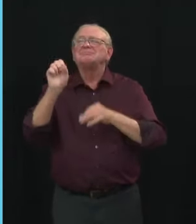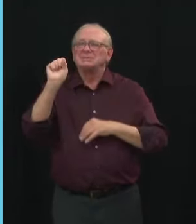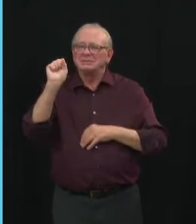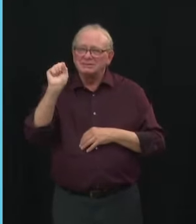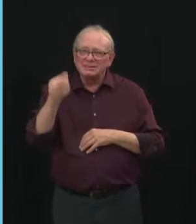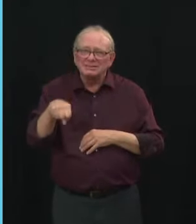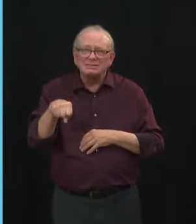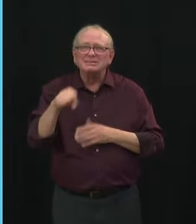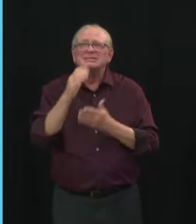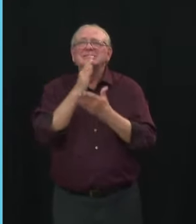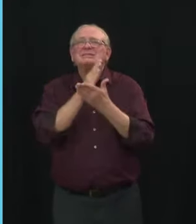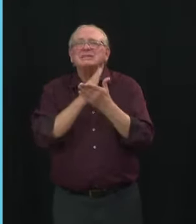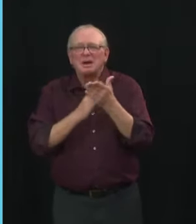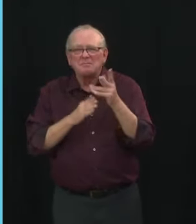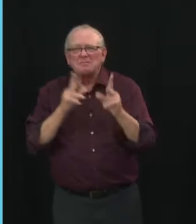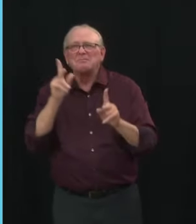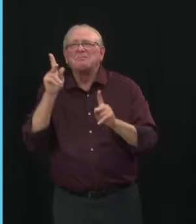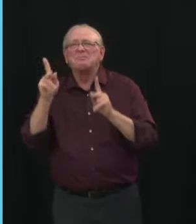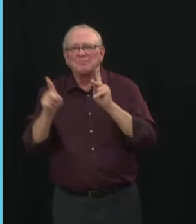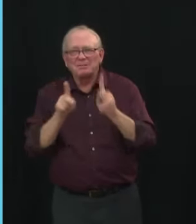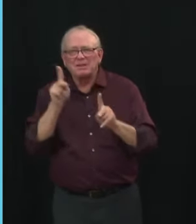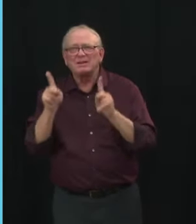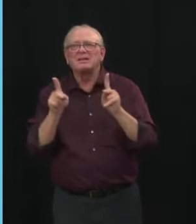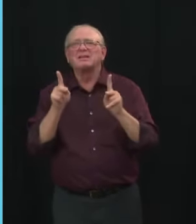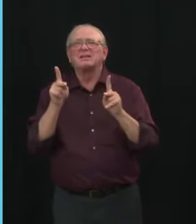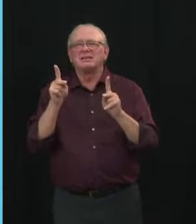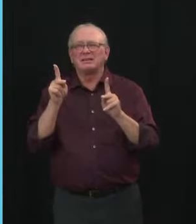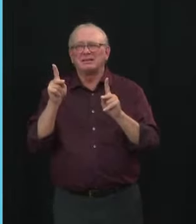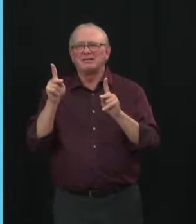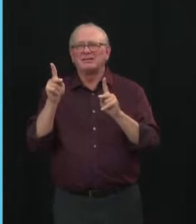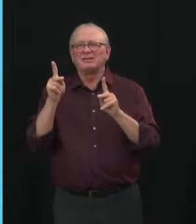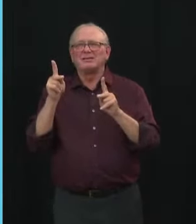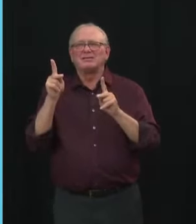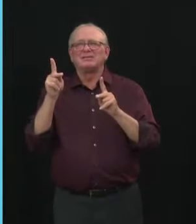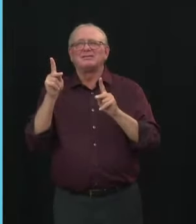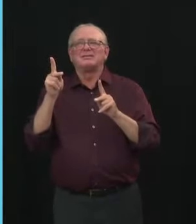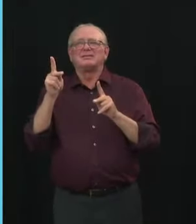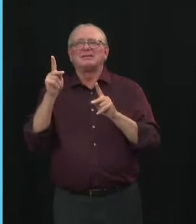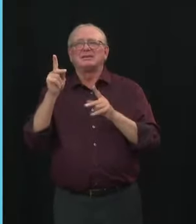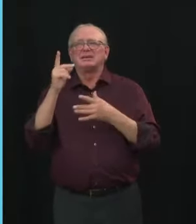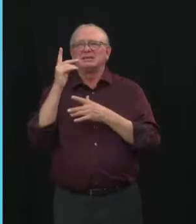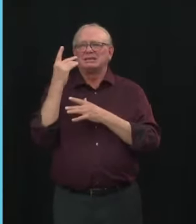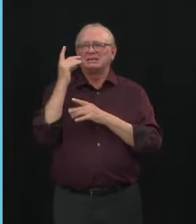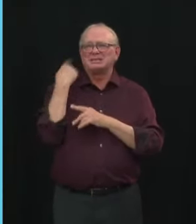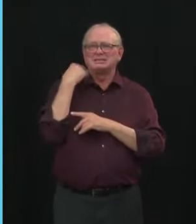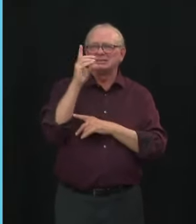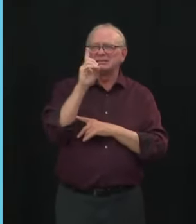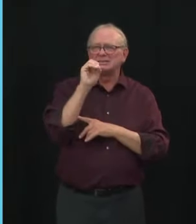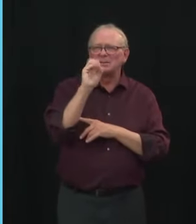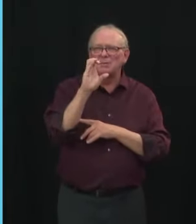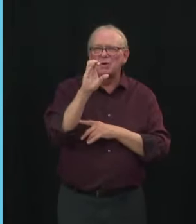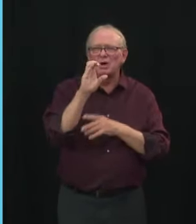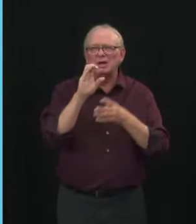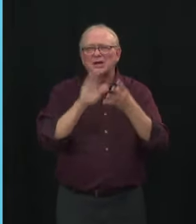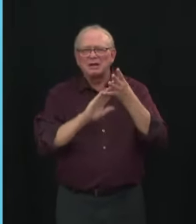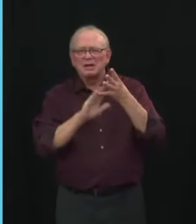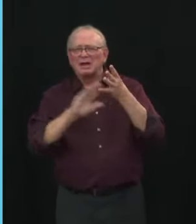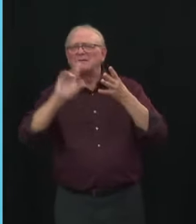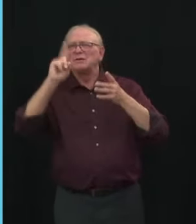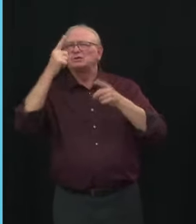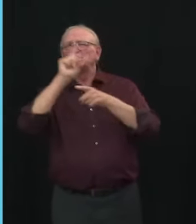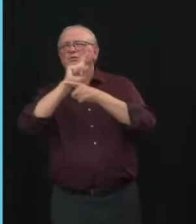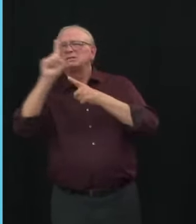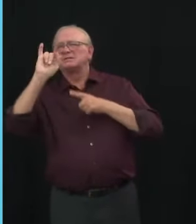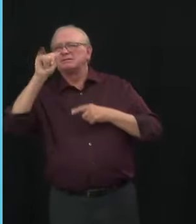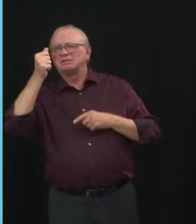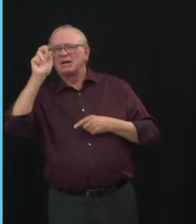the initial Omicron wave in late December and January that there was more breakthrough infection with that.